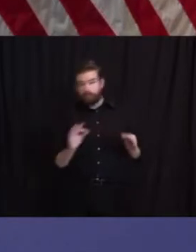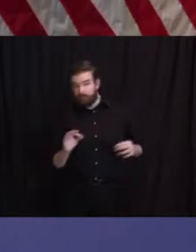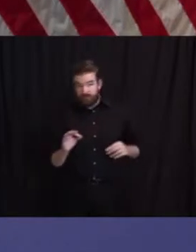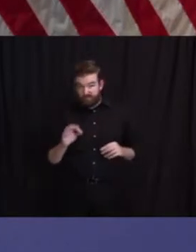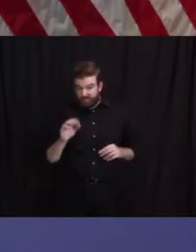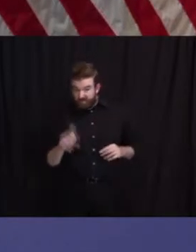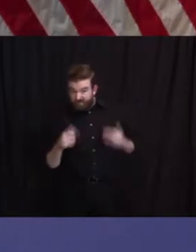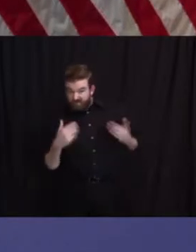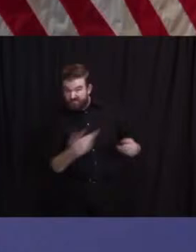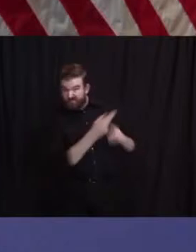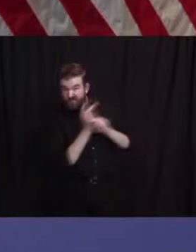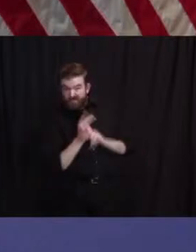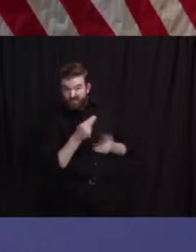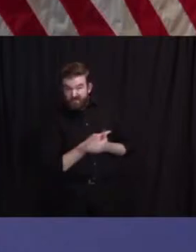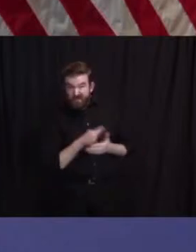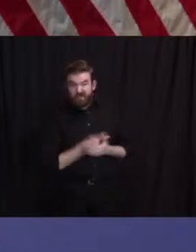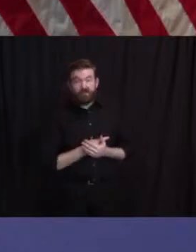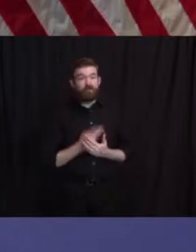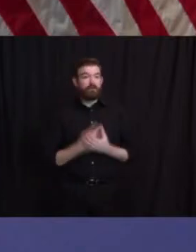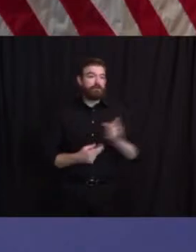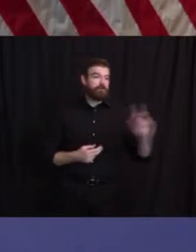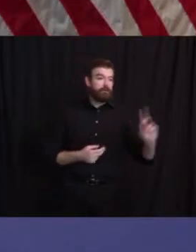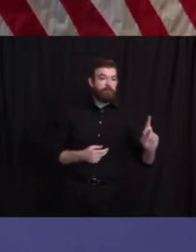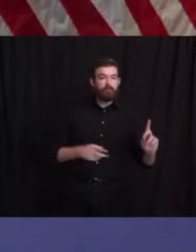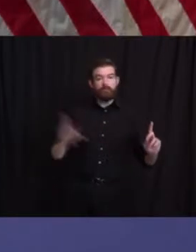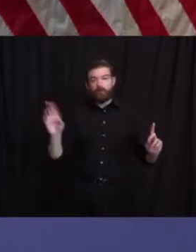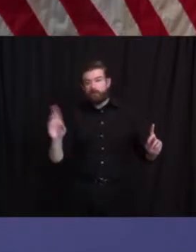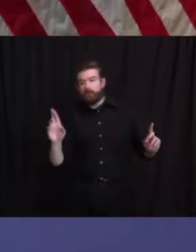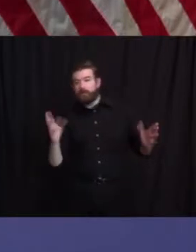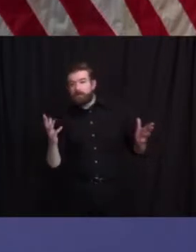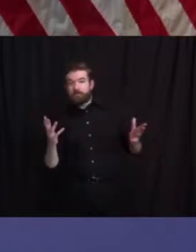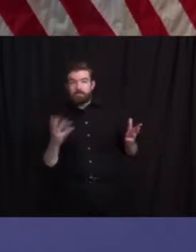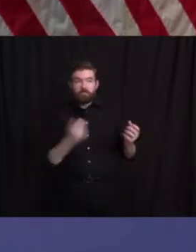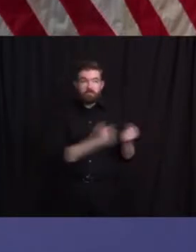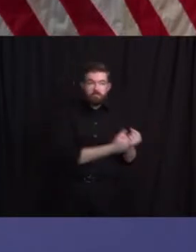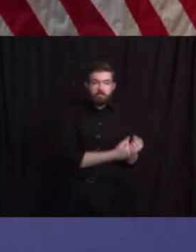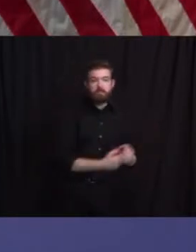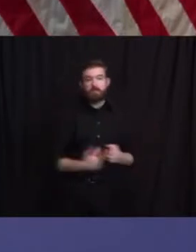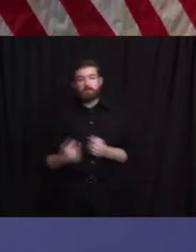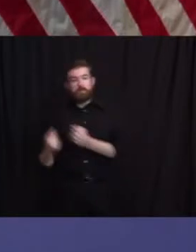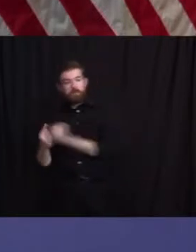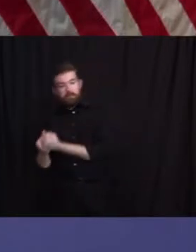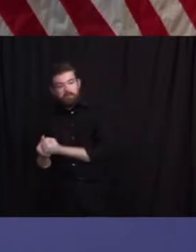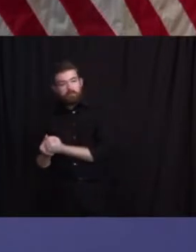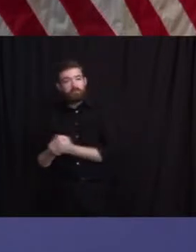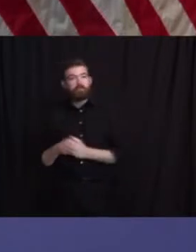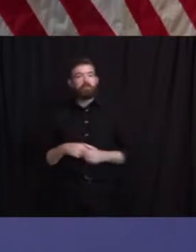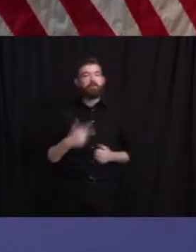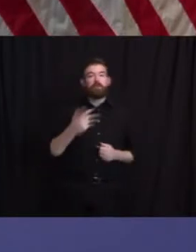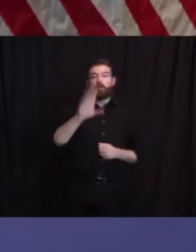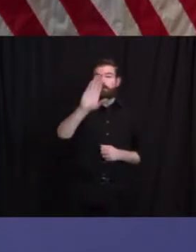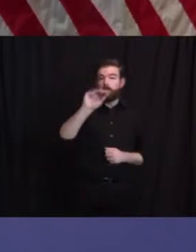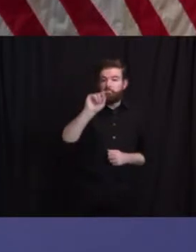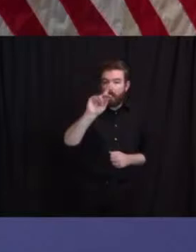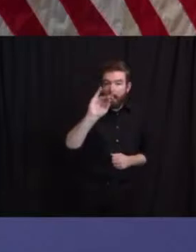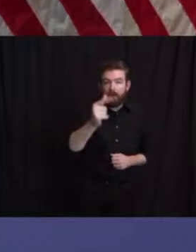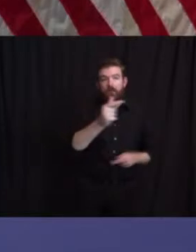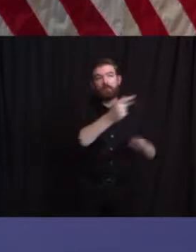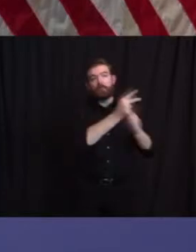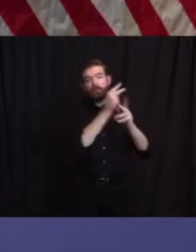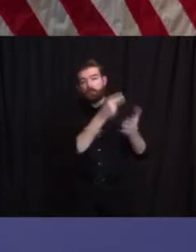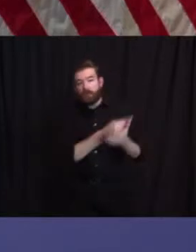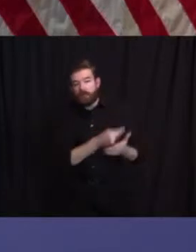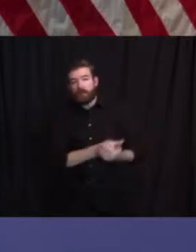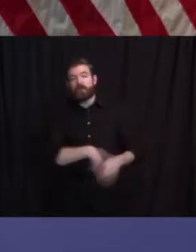way. But in the absence of bonding and probably federal cash assistance, a lot of the things that we